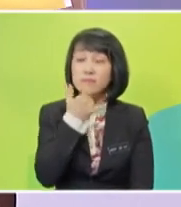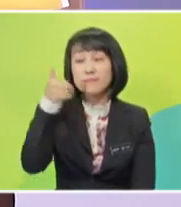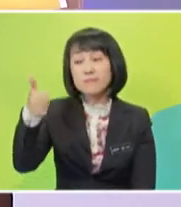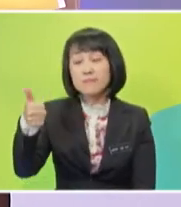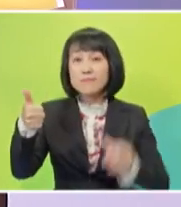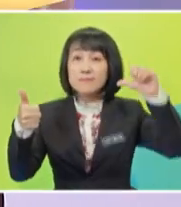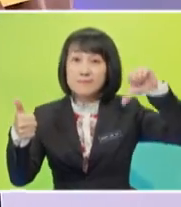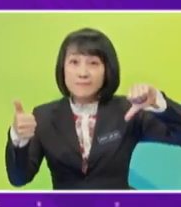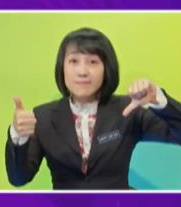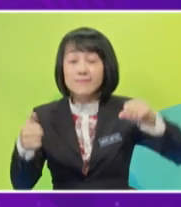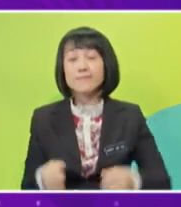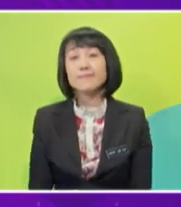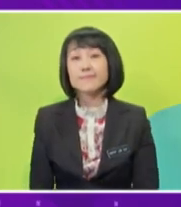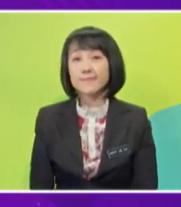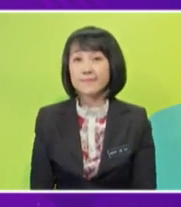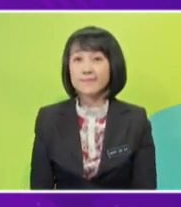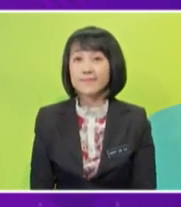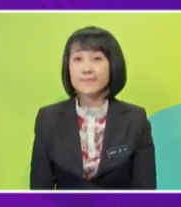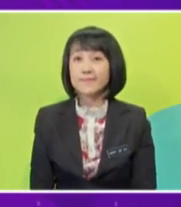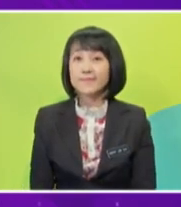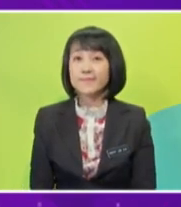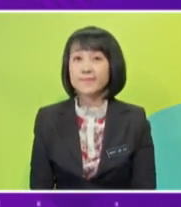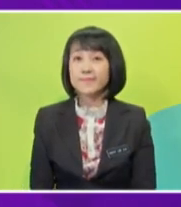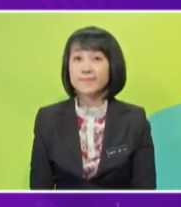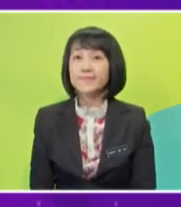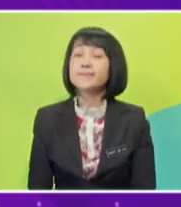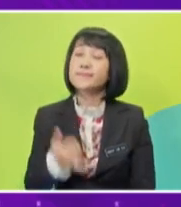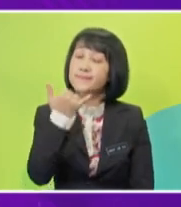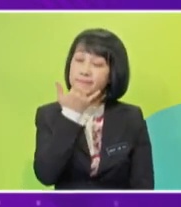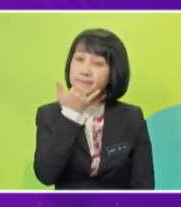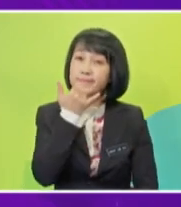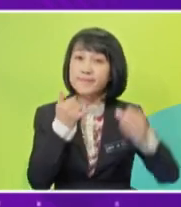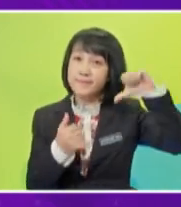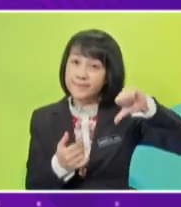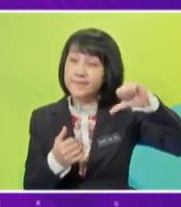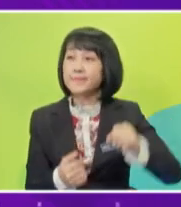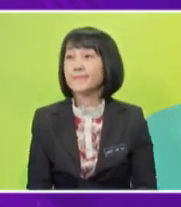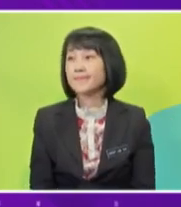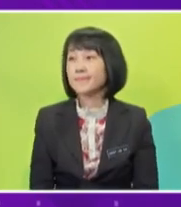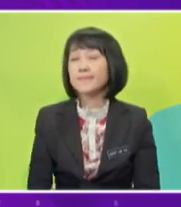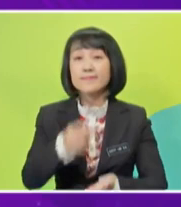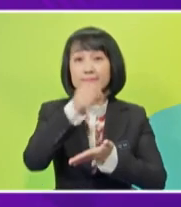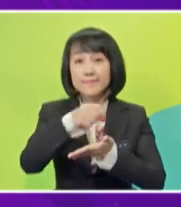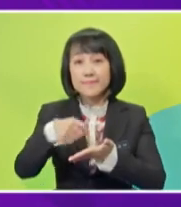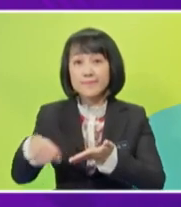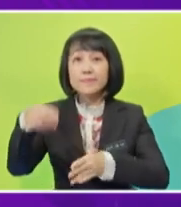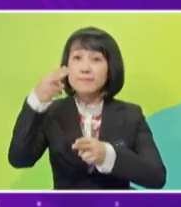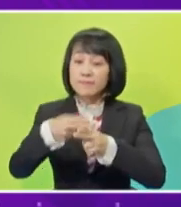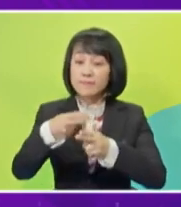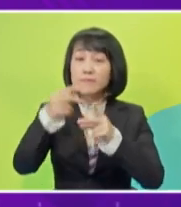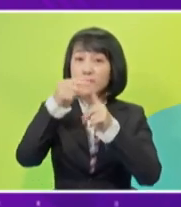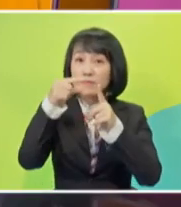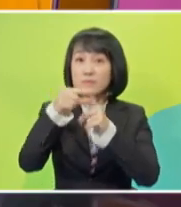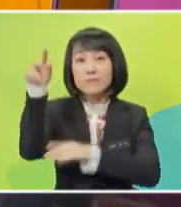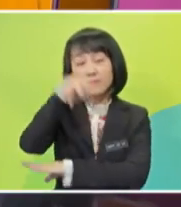up if it's correct or give me a thumbs down if it's wrong. It's wrong. Okay, so pupils, you know what to do. Write down penguin